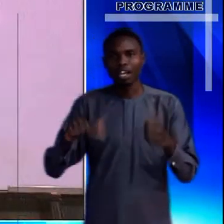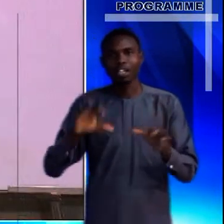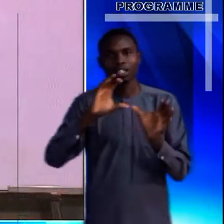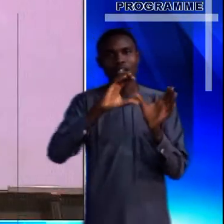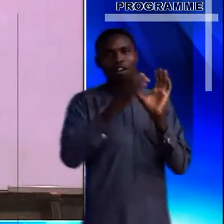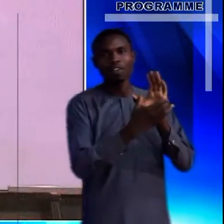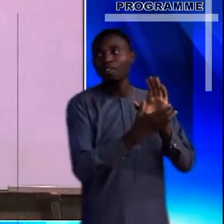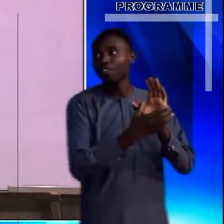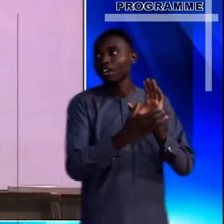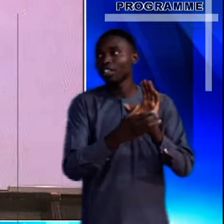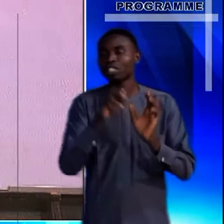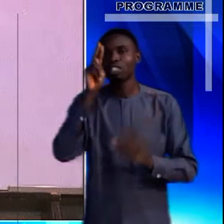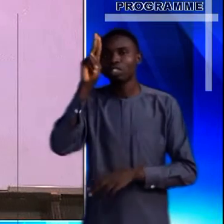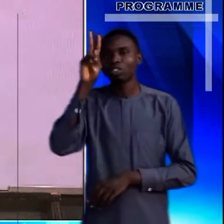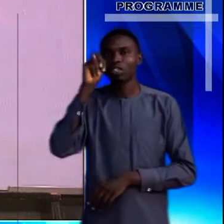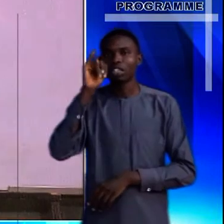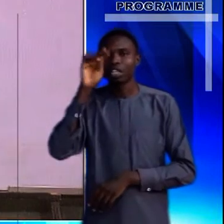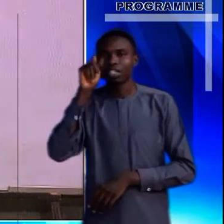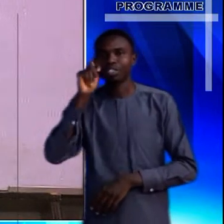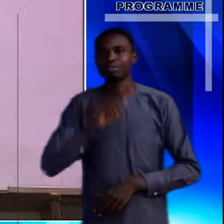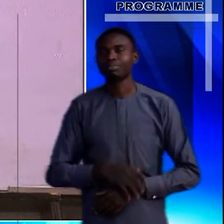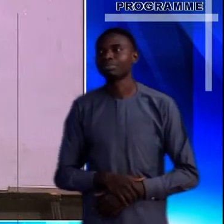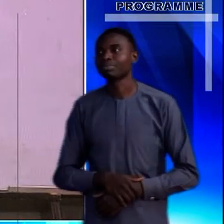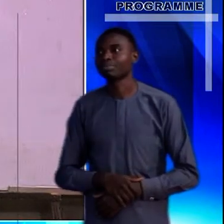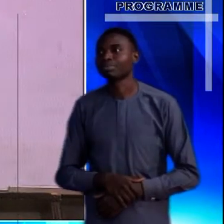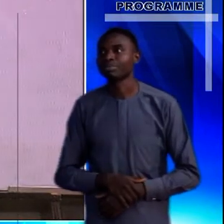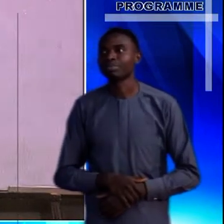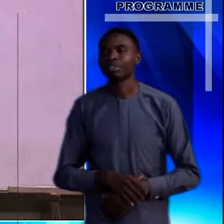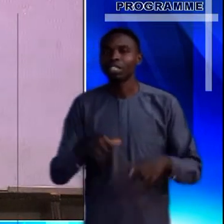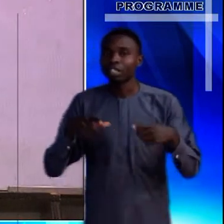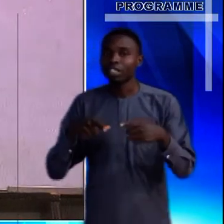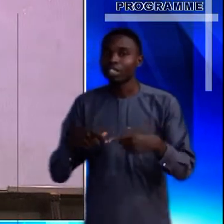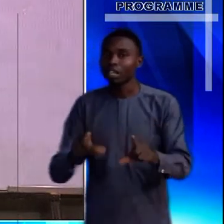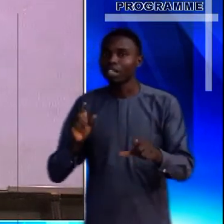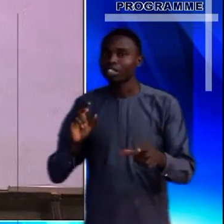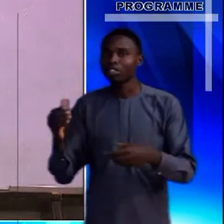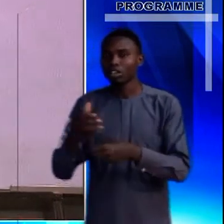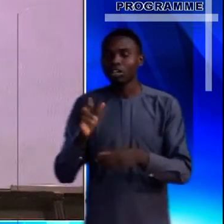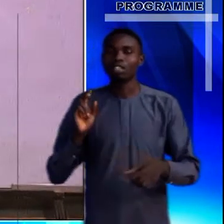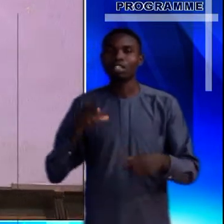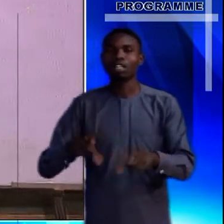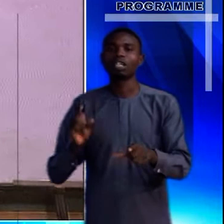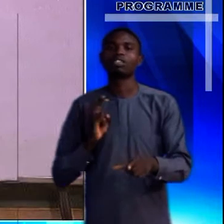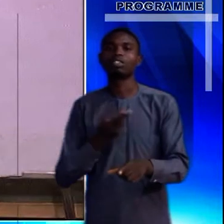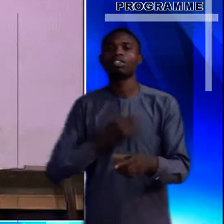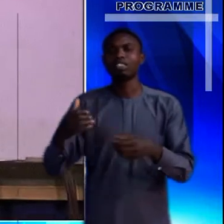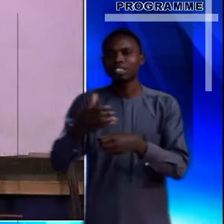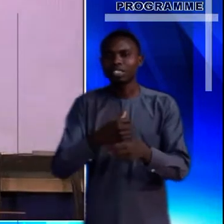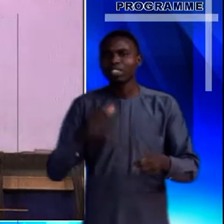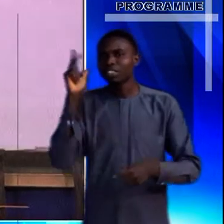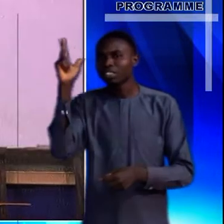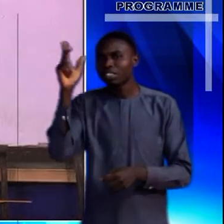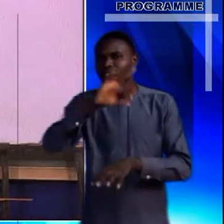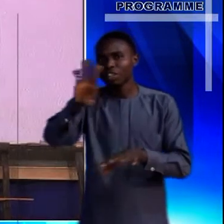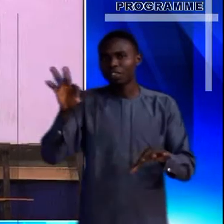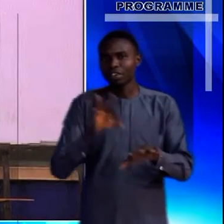for instance, in meter, let us take the three fundamental quantities we have in physics. We have